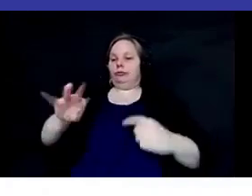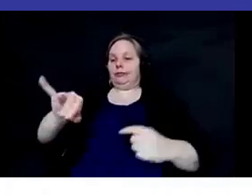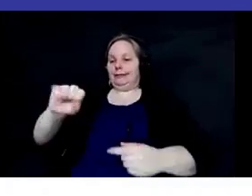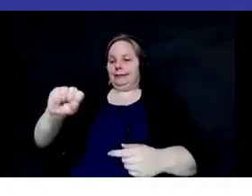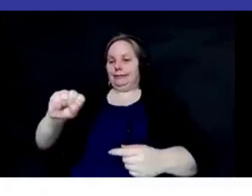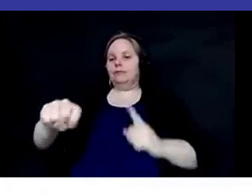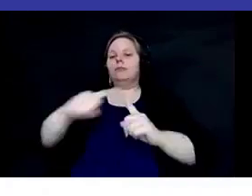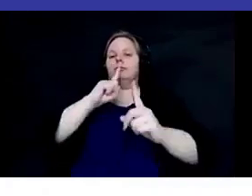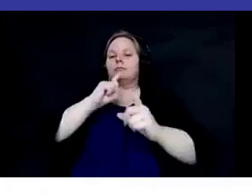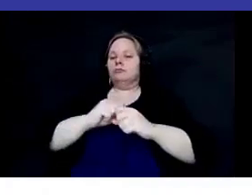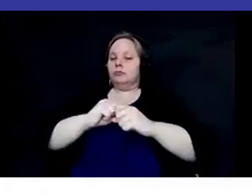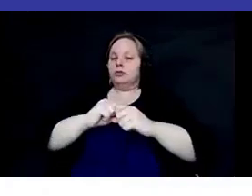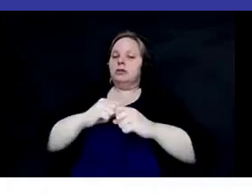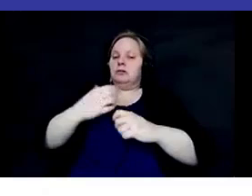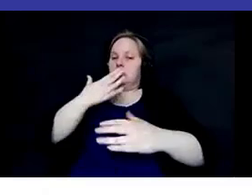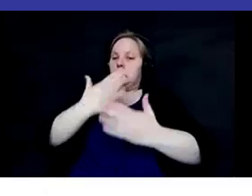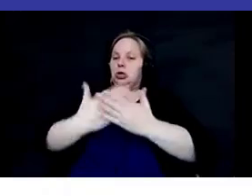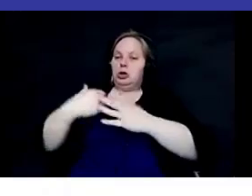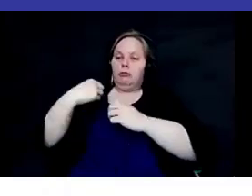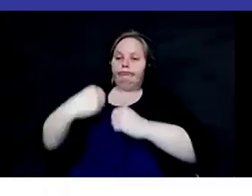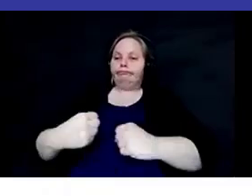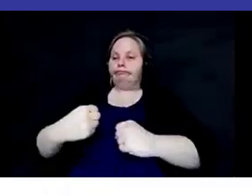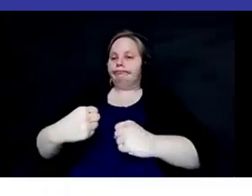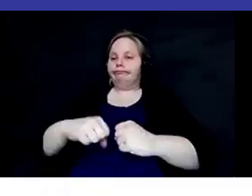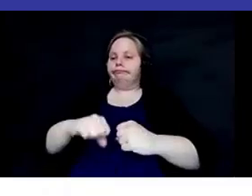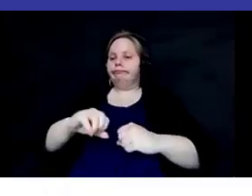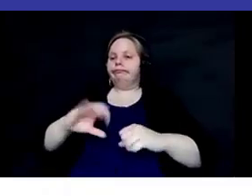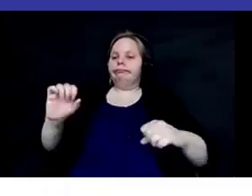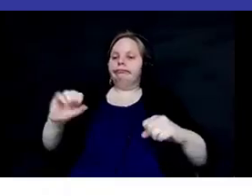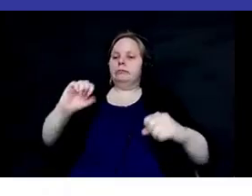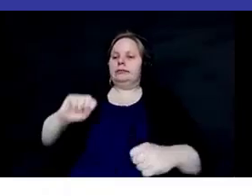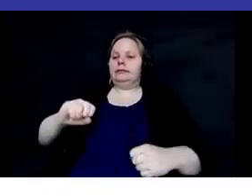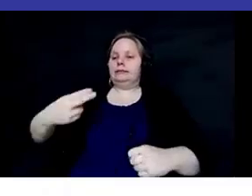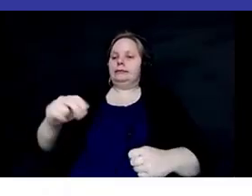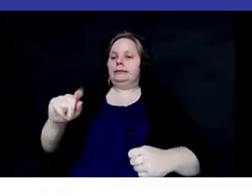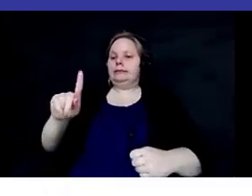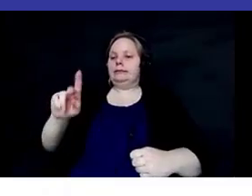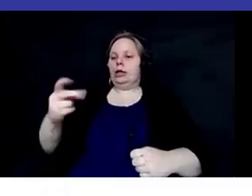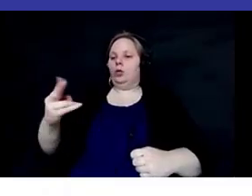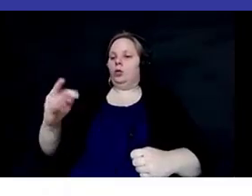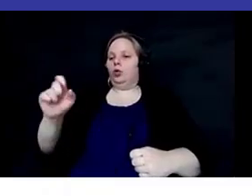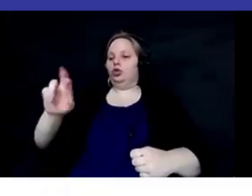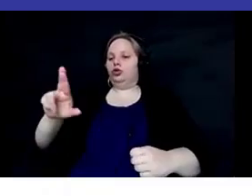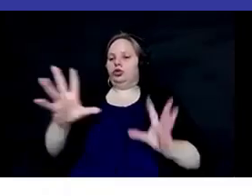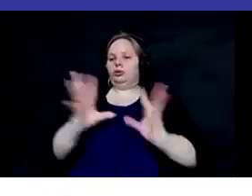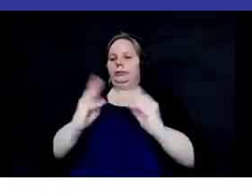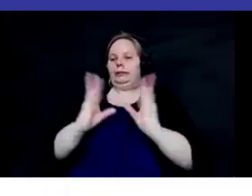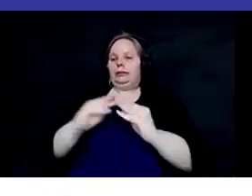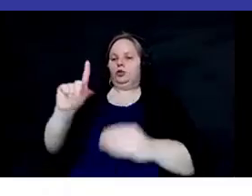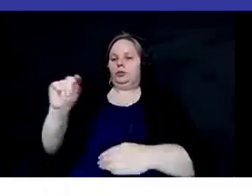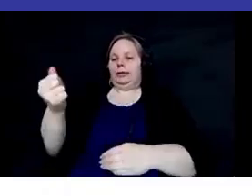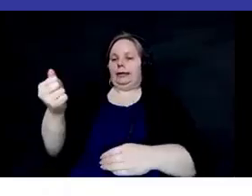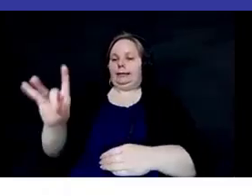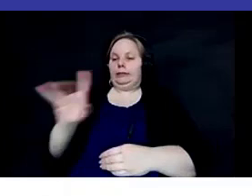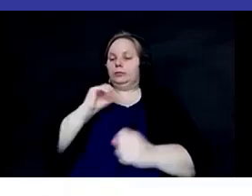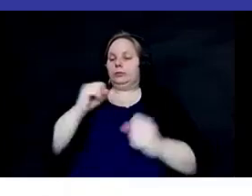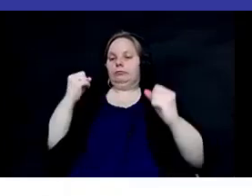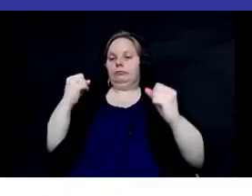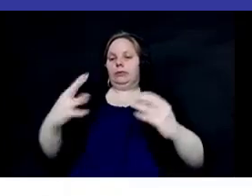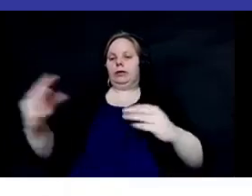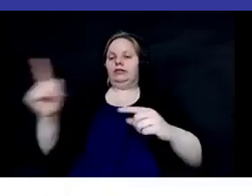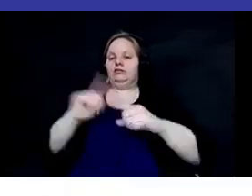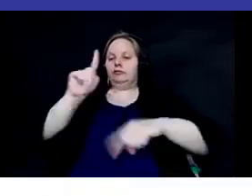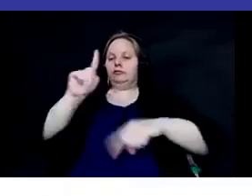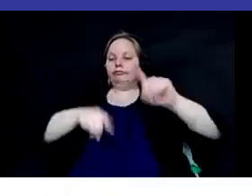fairly robust stakeholder meeting in 2019 where we had a cross-section of various roles: principals, general